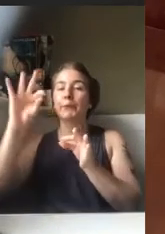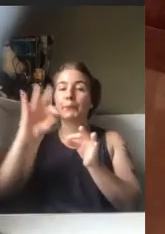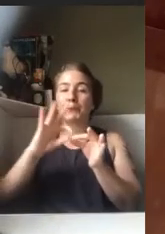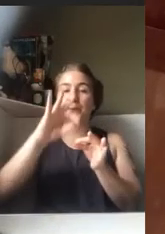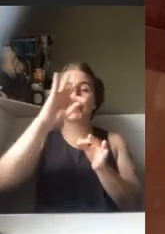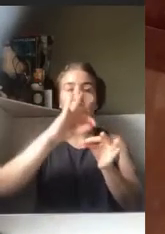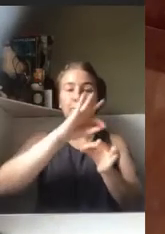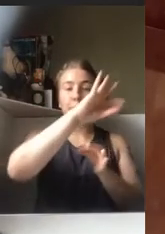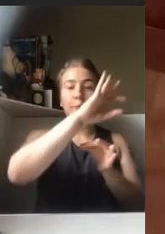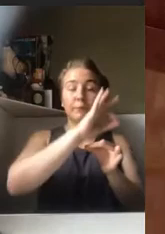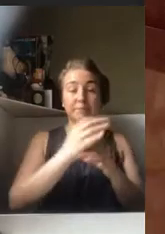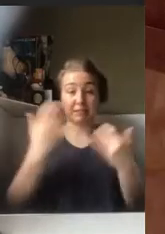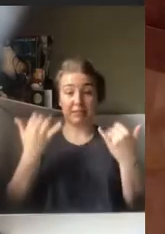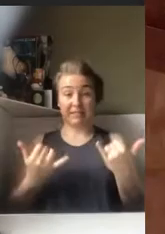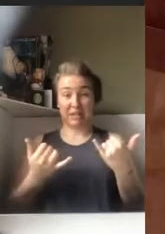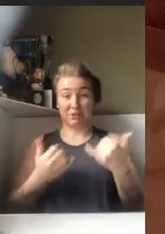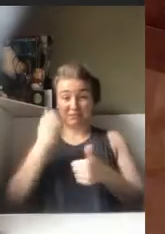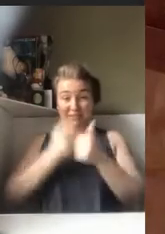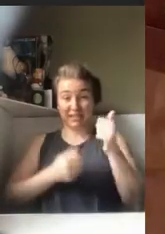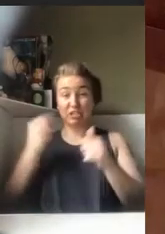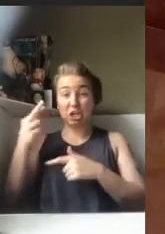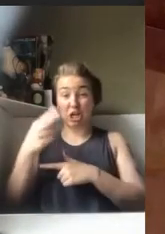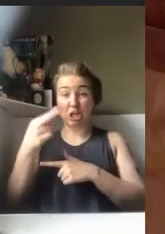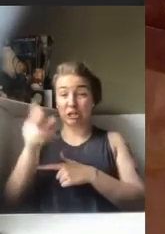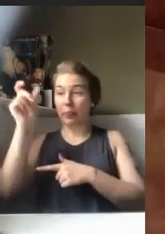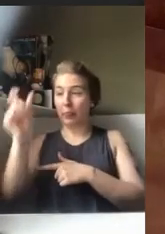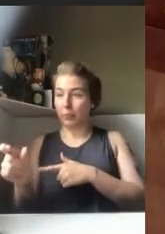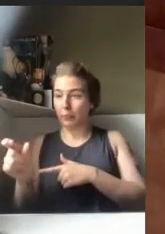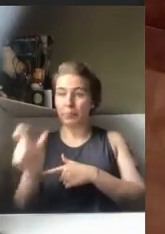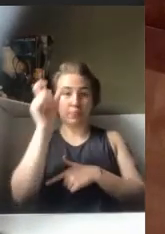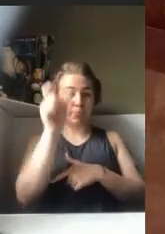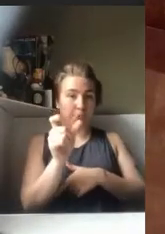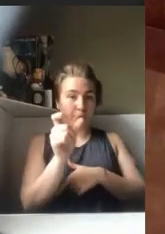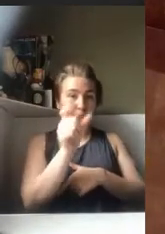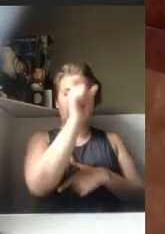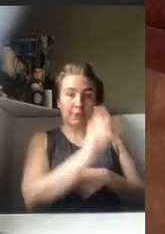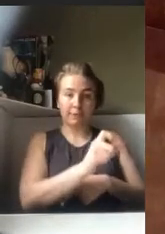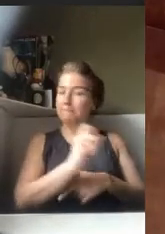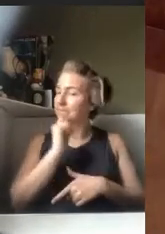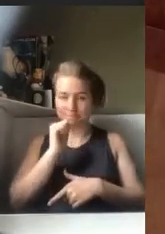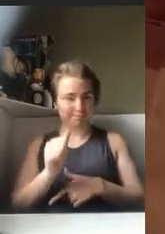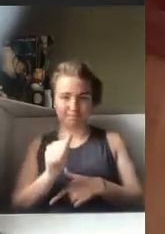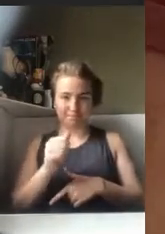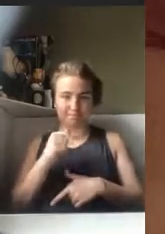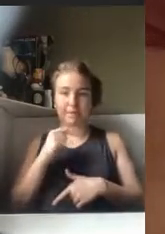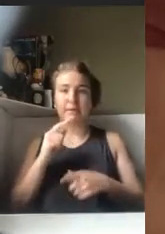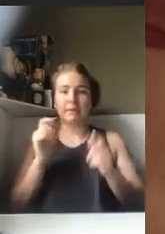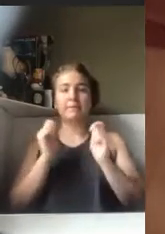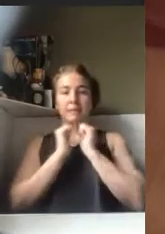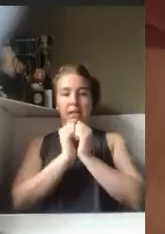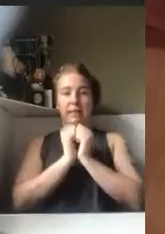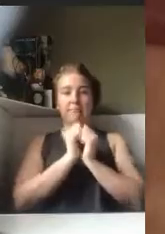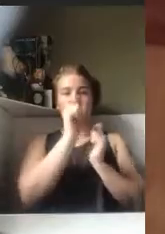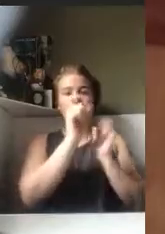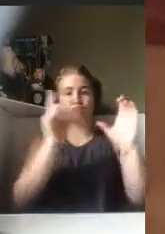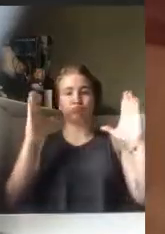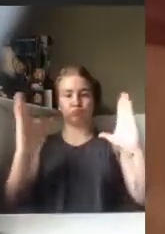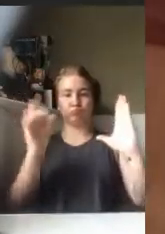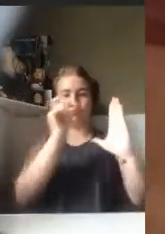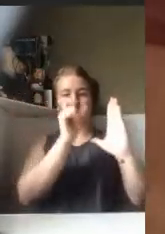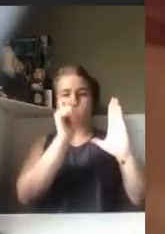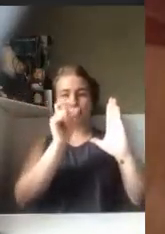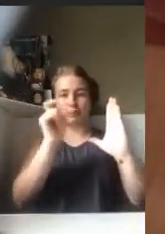Instead of cutting each blade of grass separately, I'll keep them connected so that I won't have to glue so many pieces of grass, and just one large piece